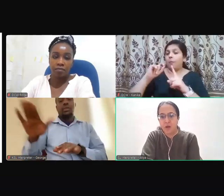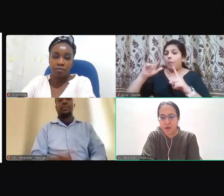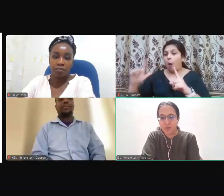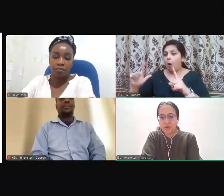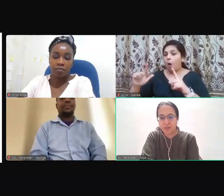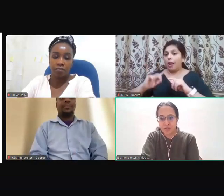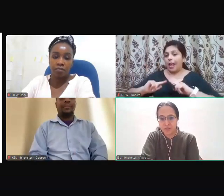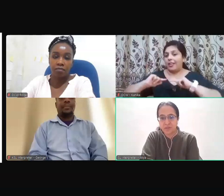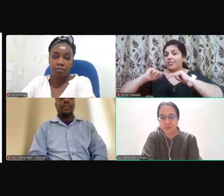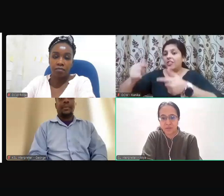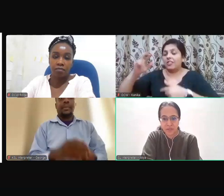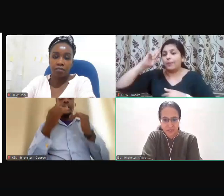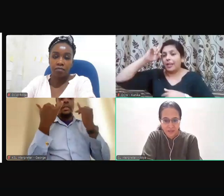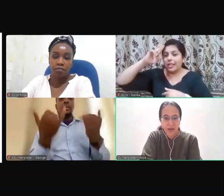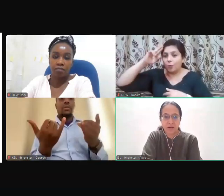Now I would